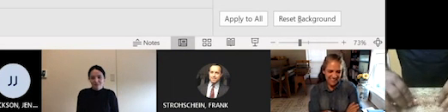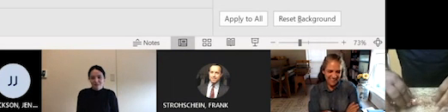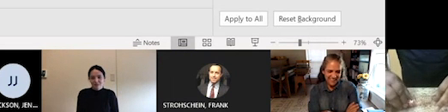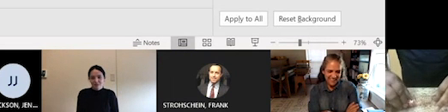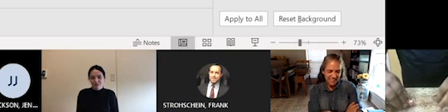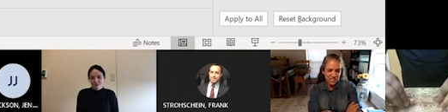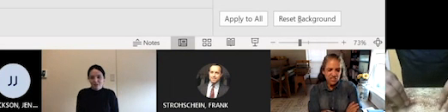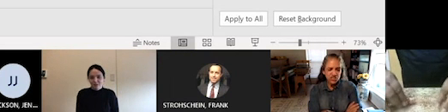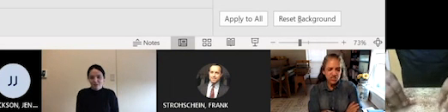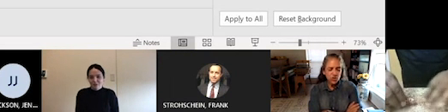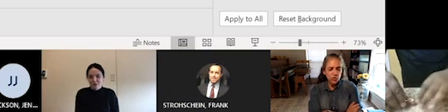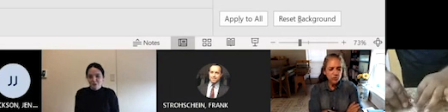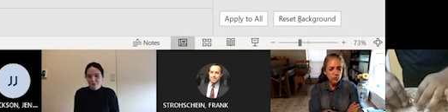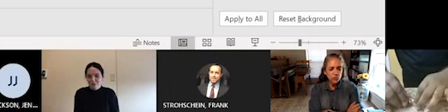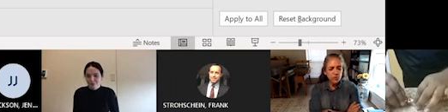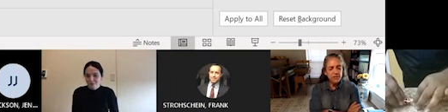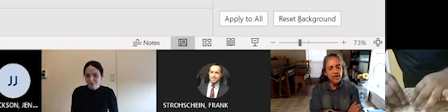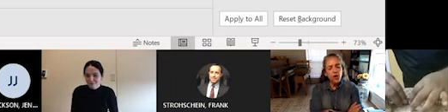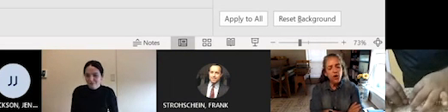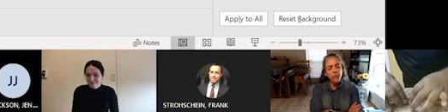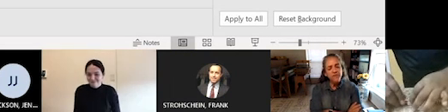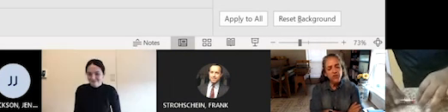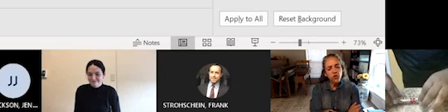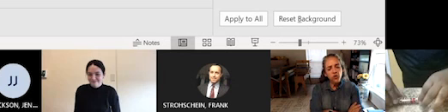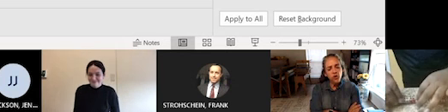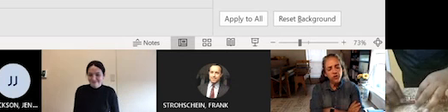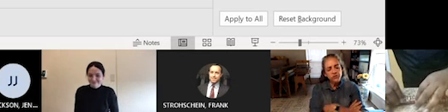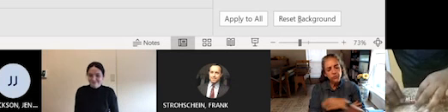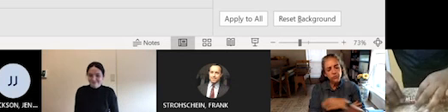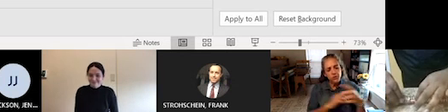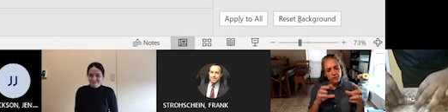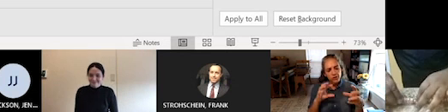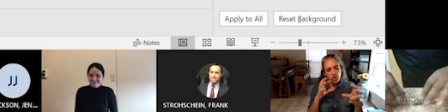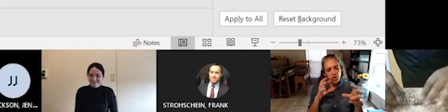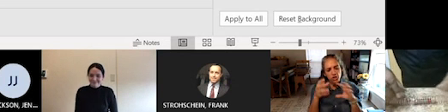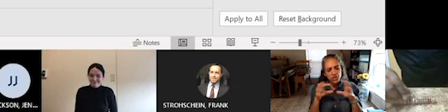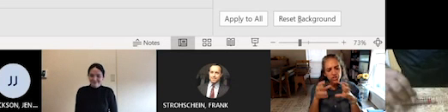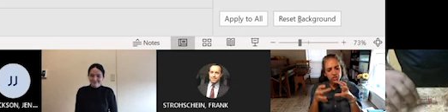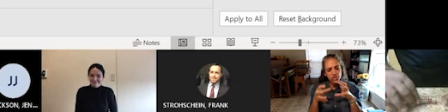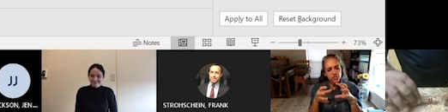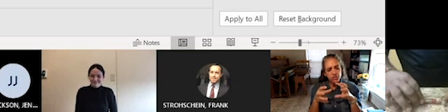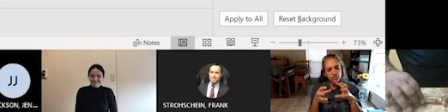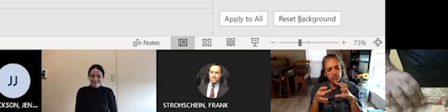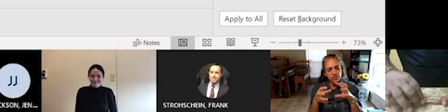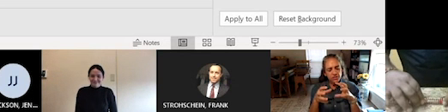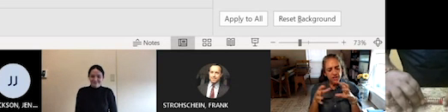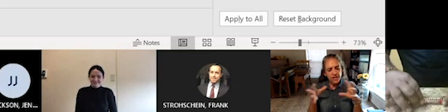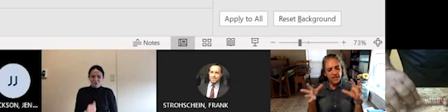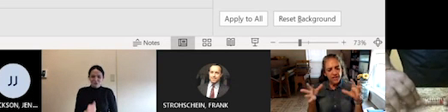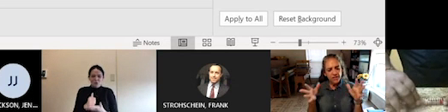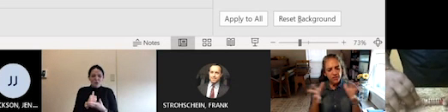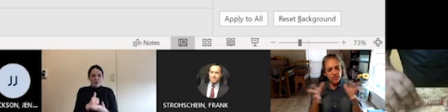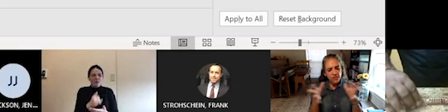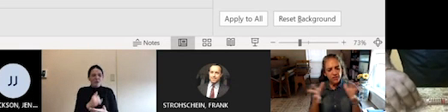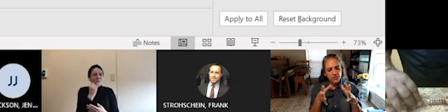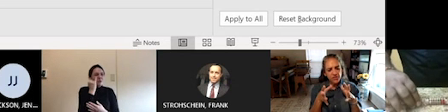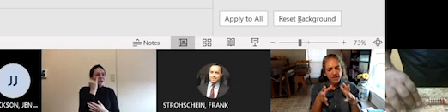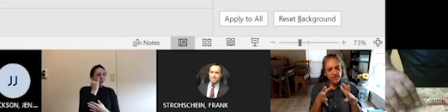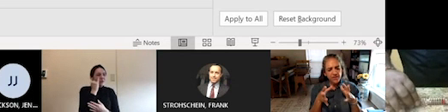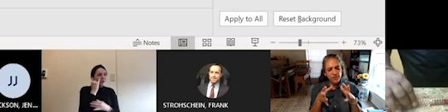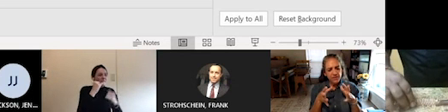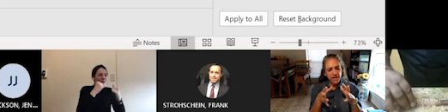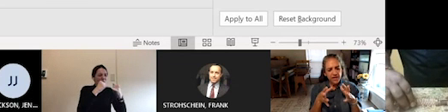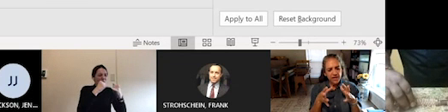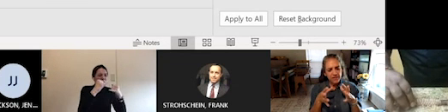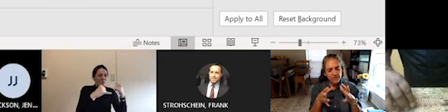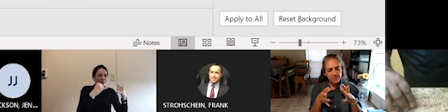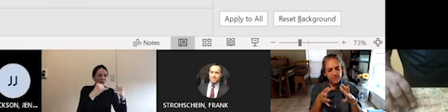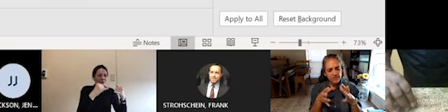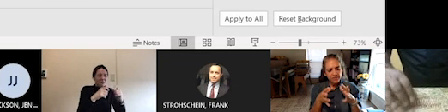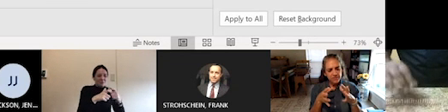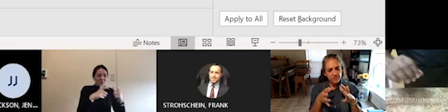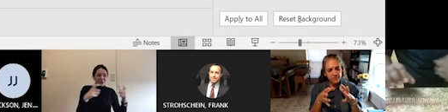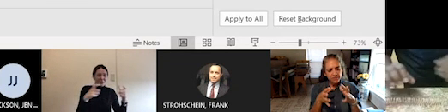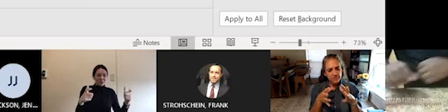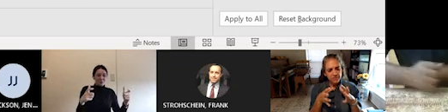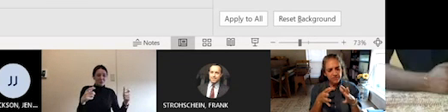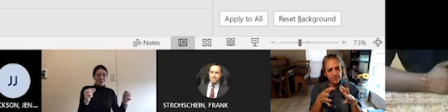Oh, come on. So would it help if the coils were larger and closer together? Would